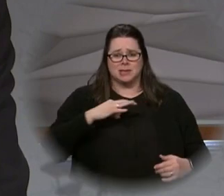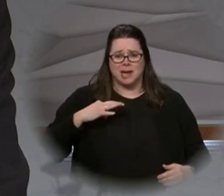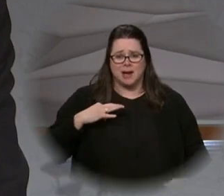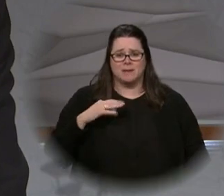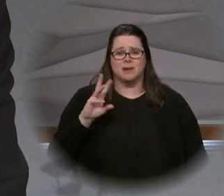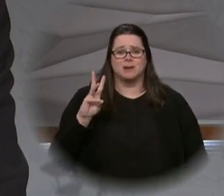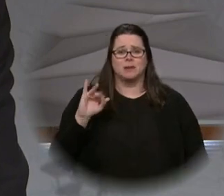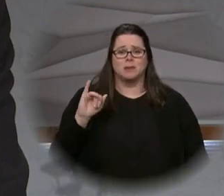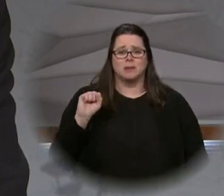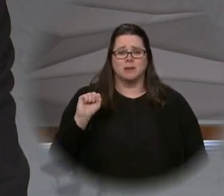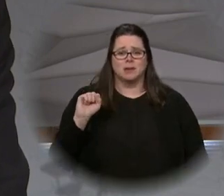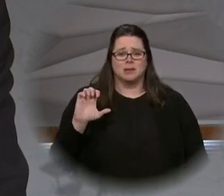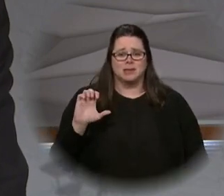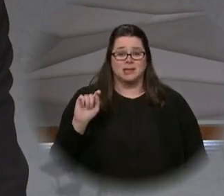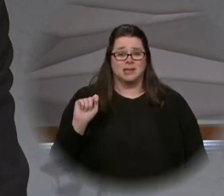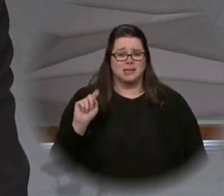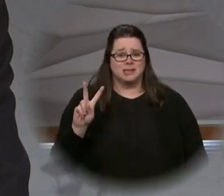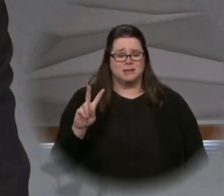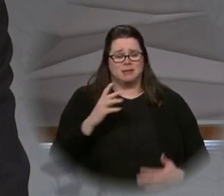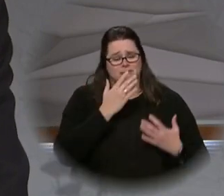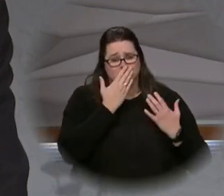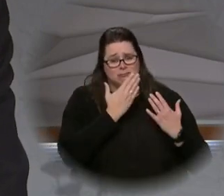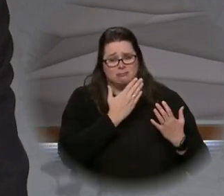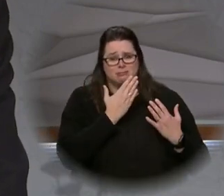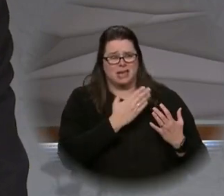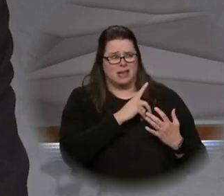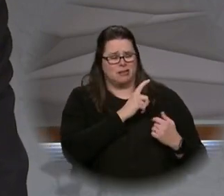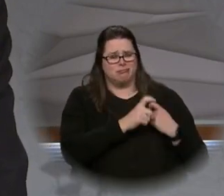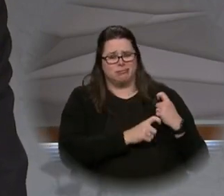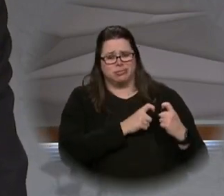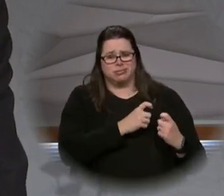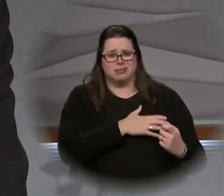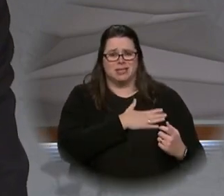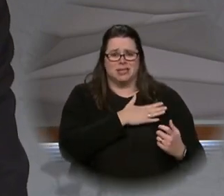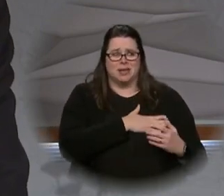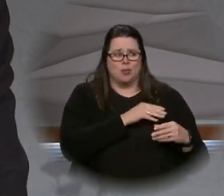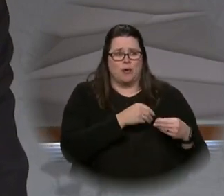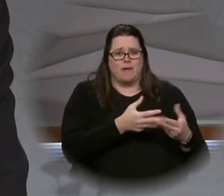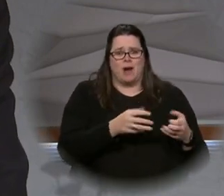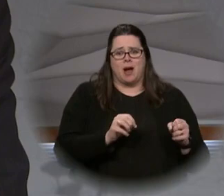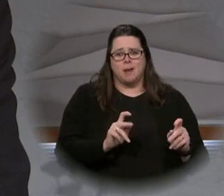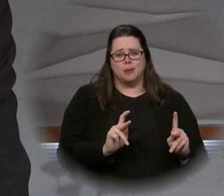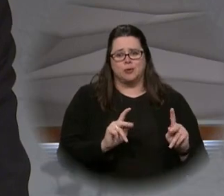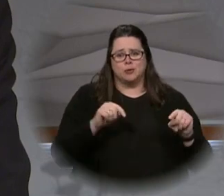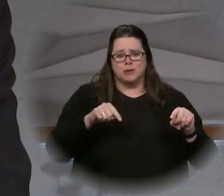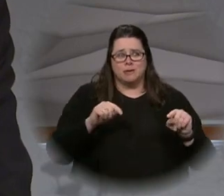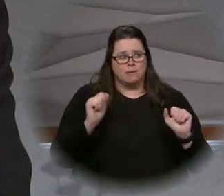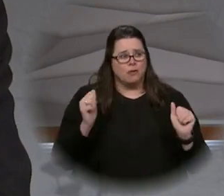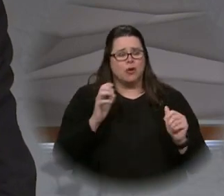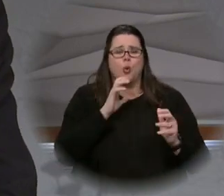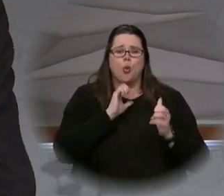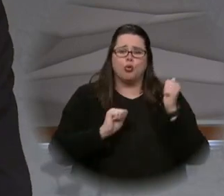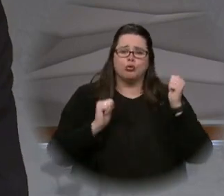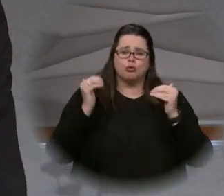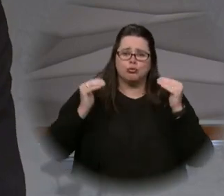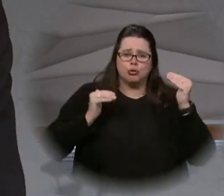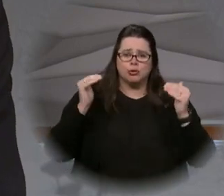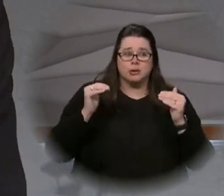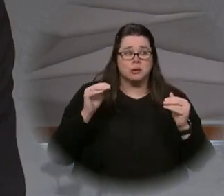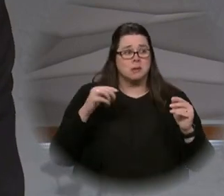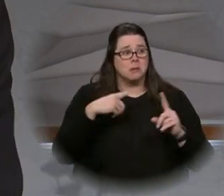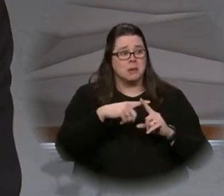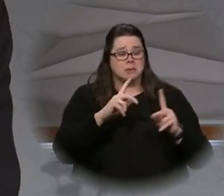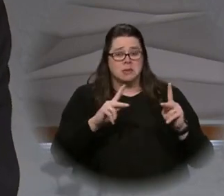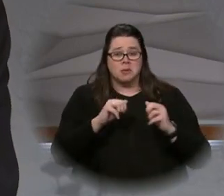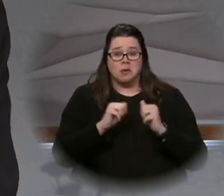and staff of WISC-TV for providing this opportunity for older adults and